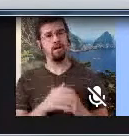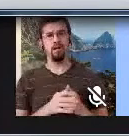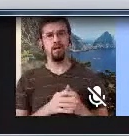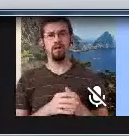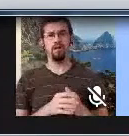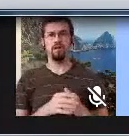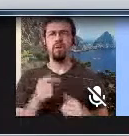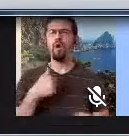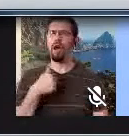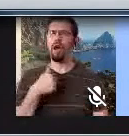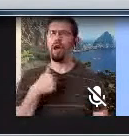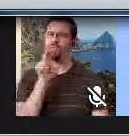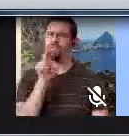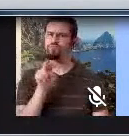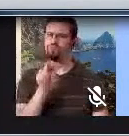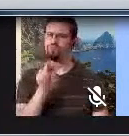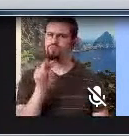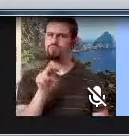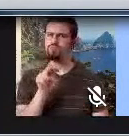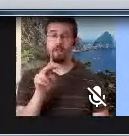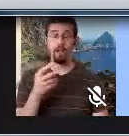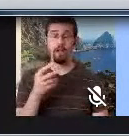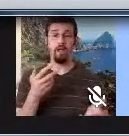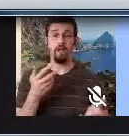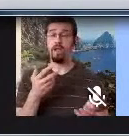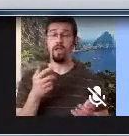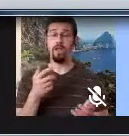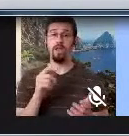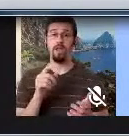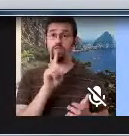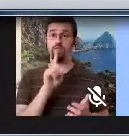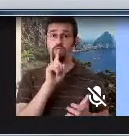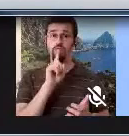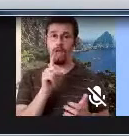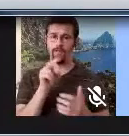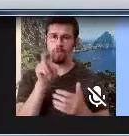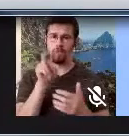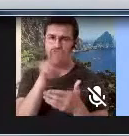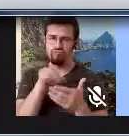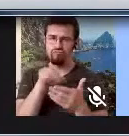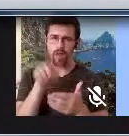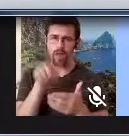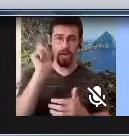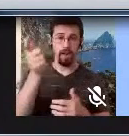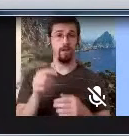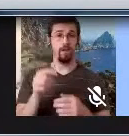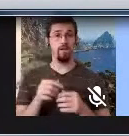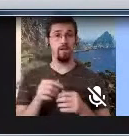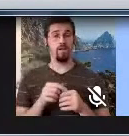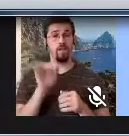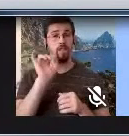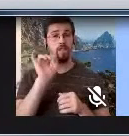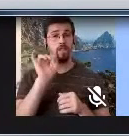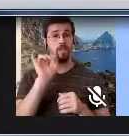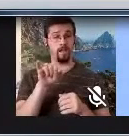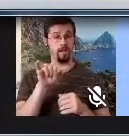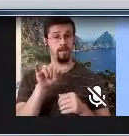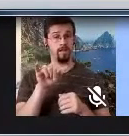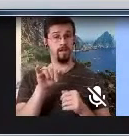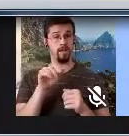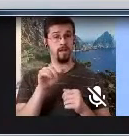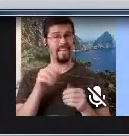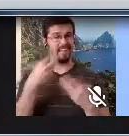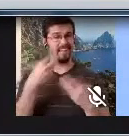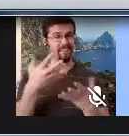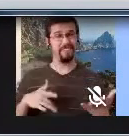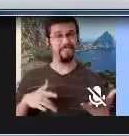you must excuse I just have to really study it later. Is this giving us positions? Is it giving feeling? Is that what it's